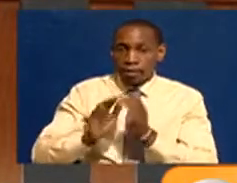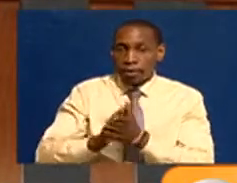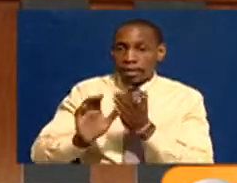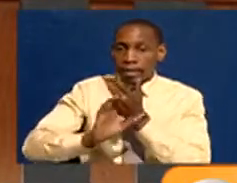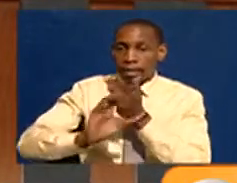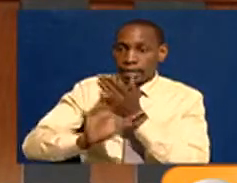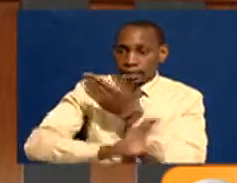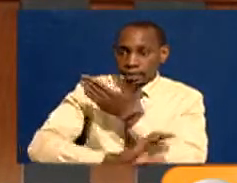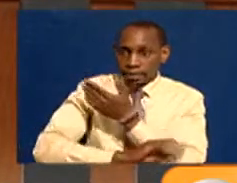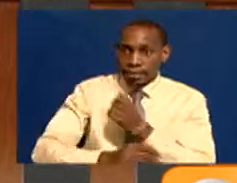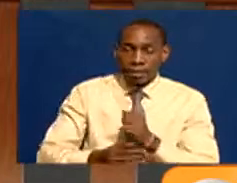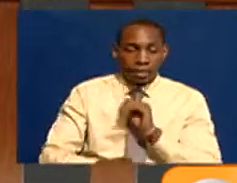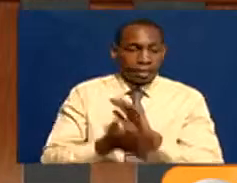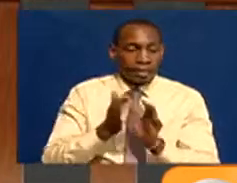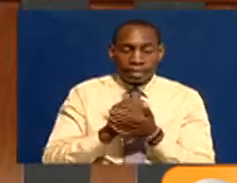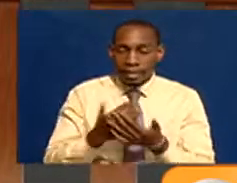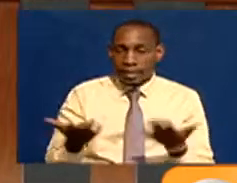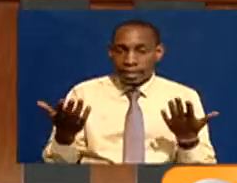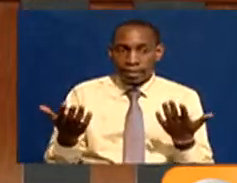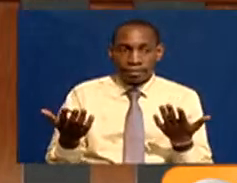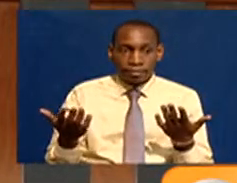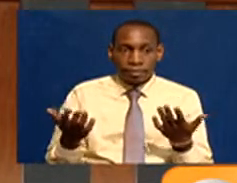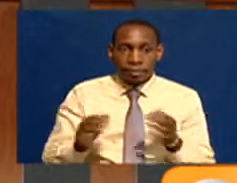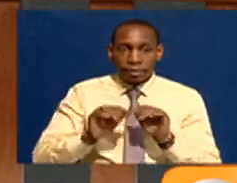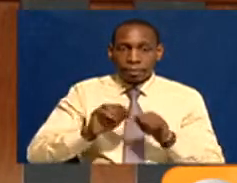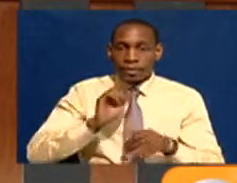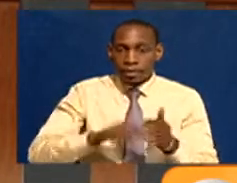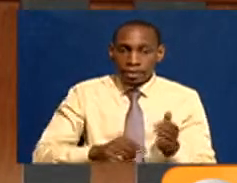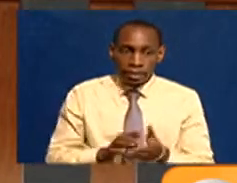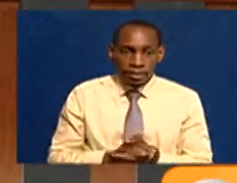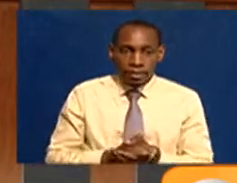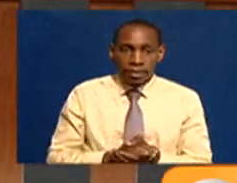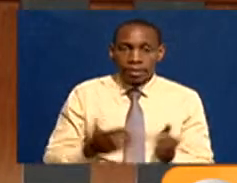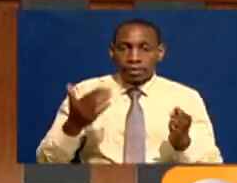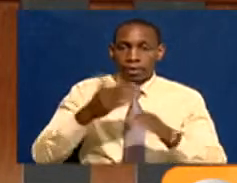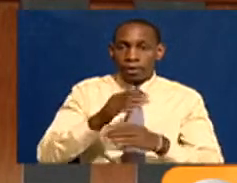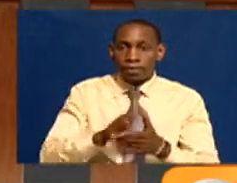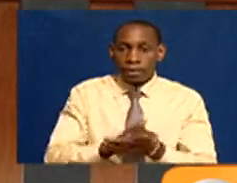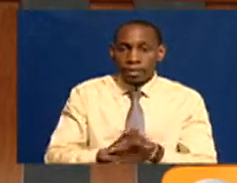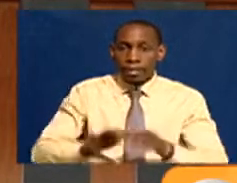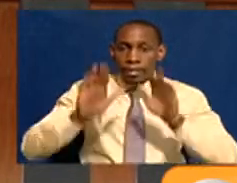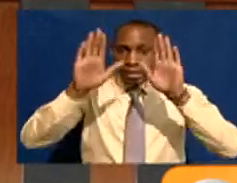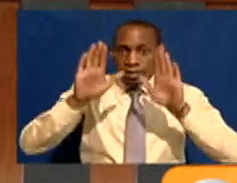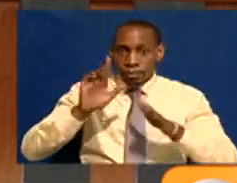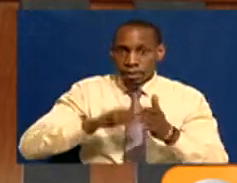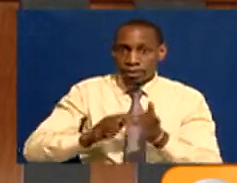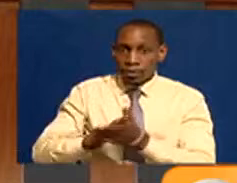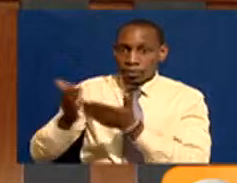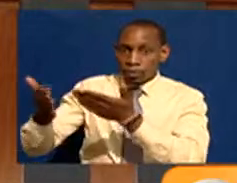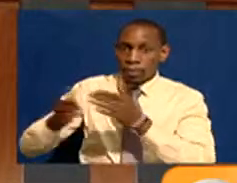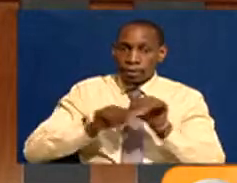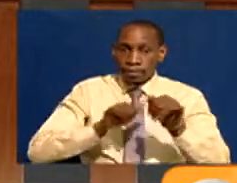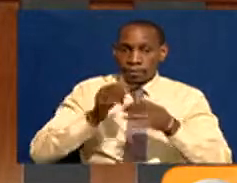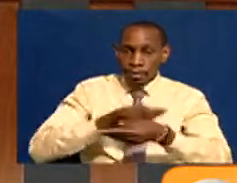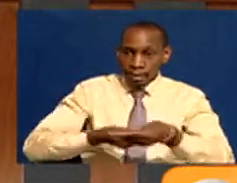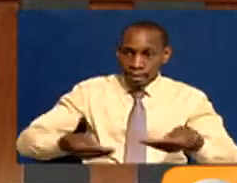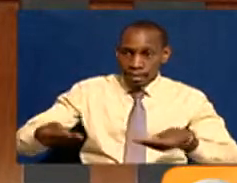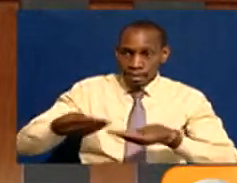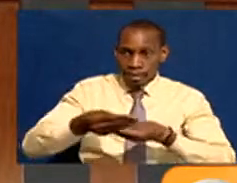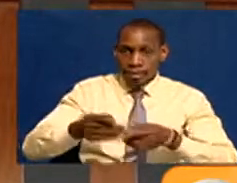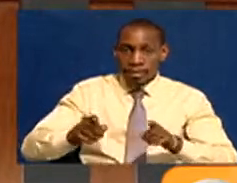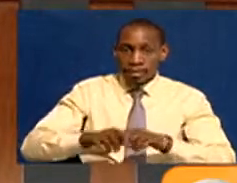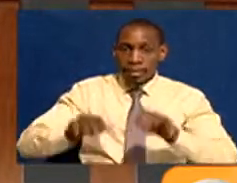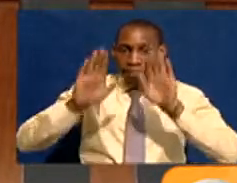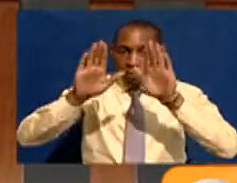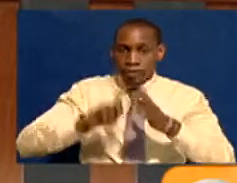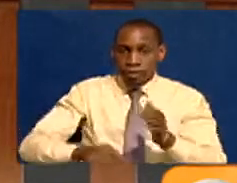countries. So there's nothing, there's no much you can say it is too much to give to investors. As long as they are bringing in foreign exchange, and as long as they